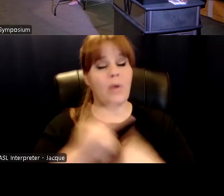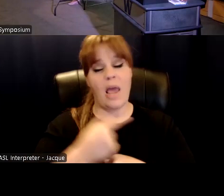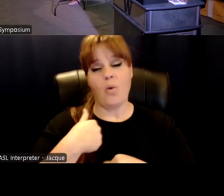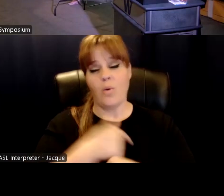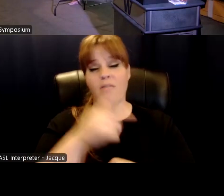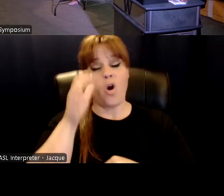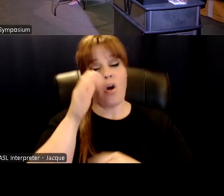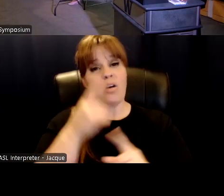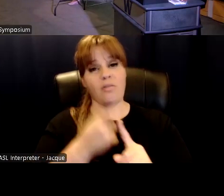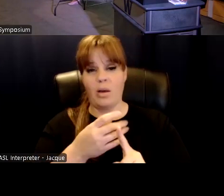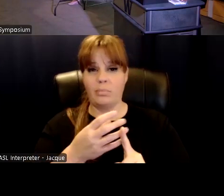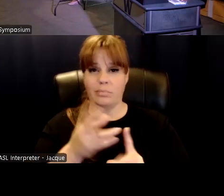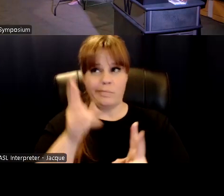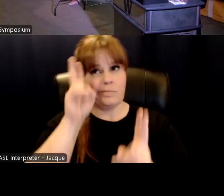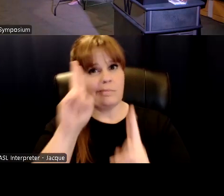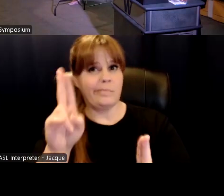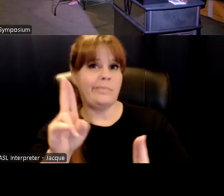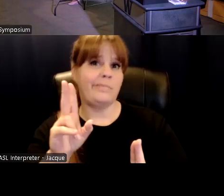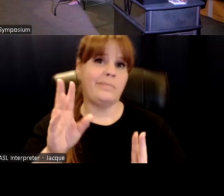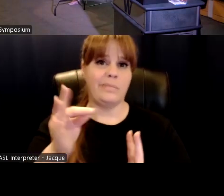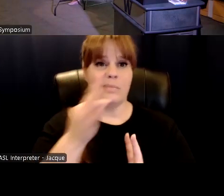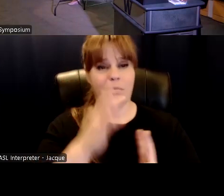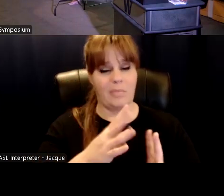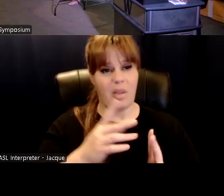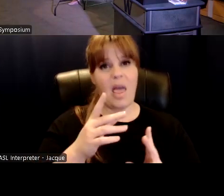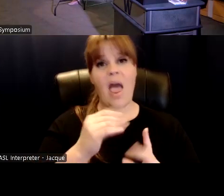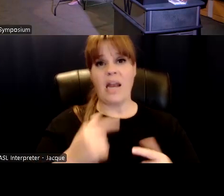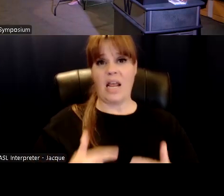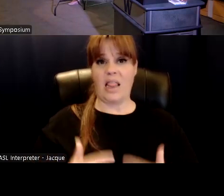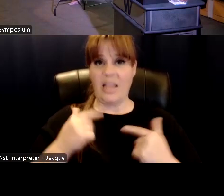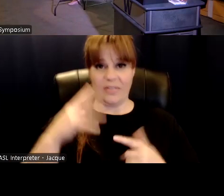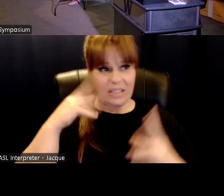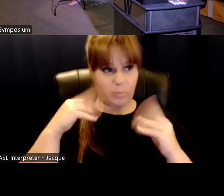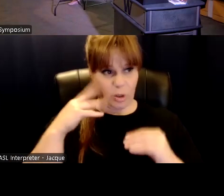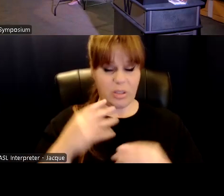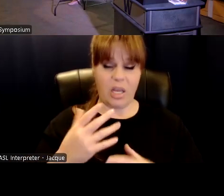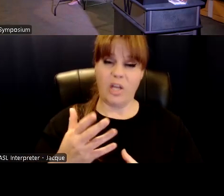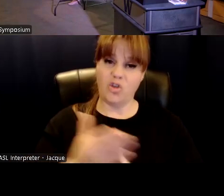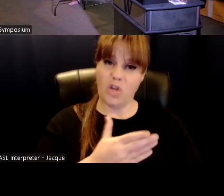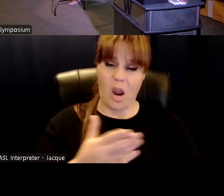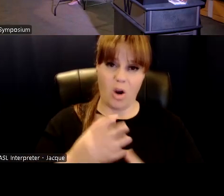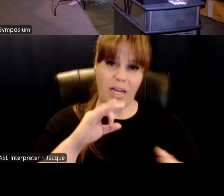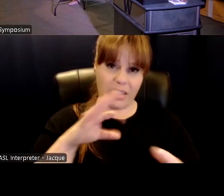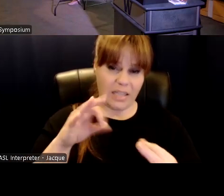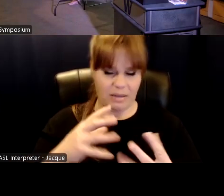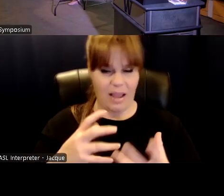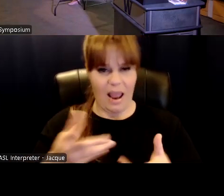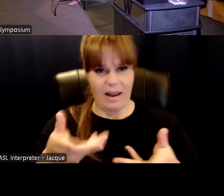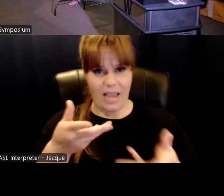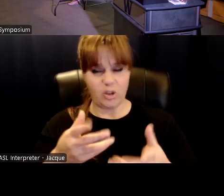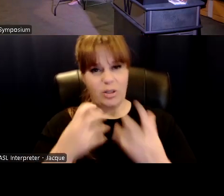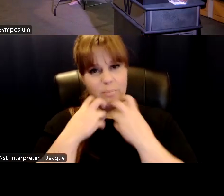esteemed experts of both clinical and lived experiences, shared insights, and engaged in meaningful